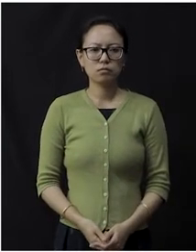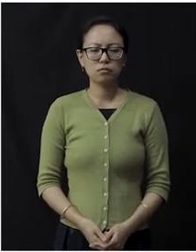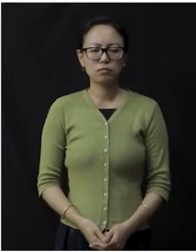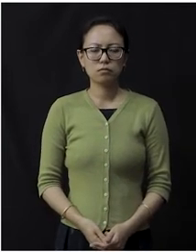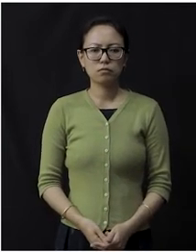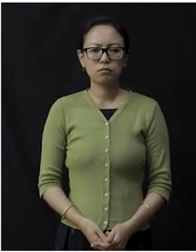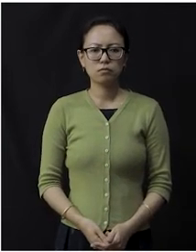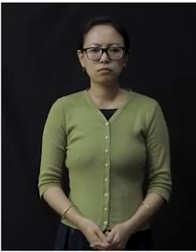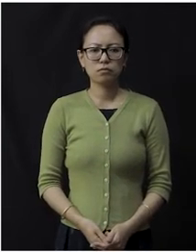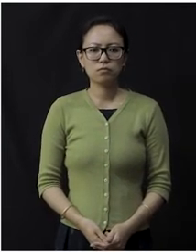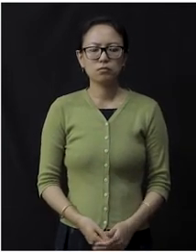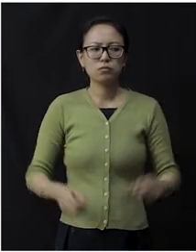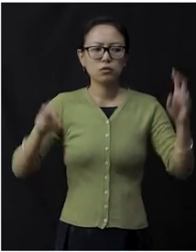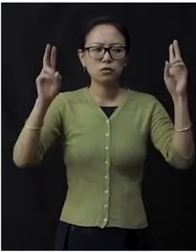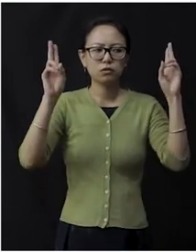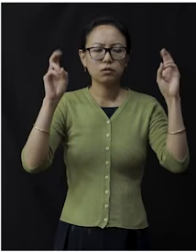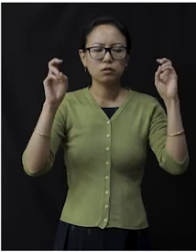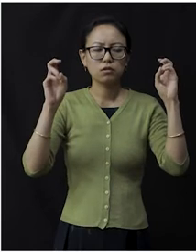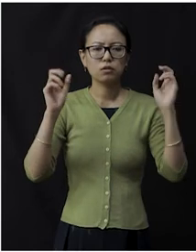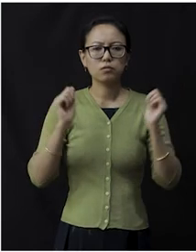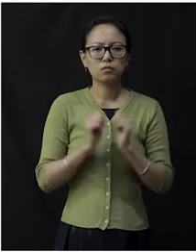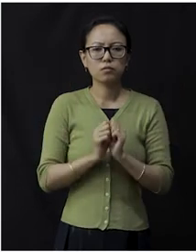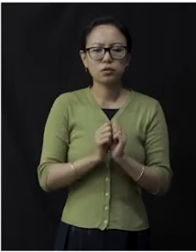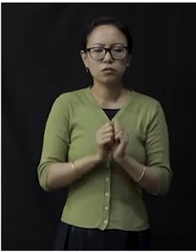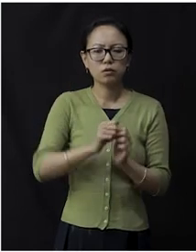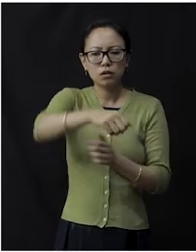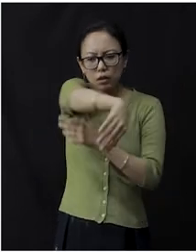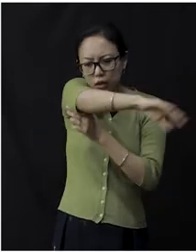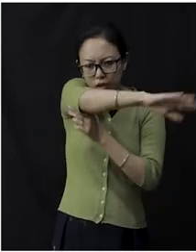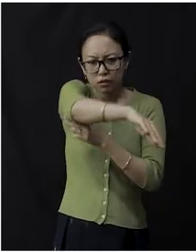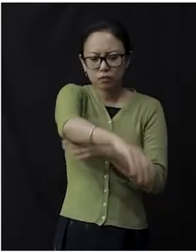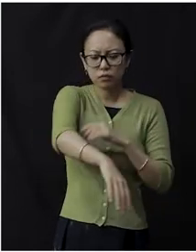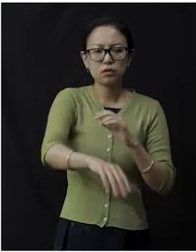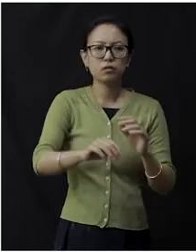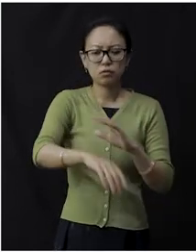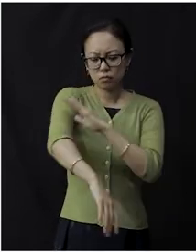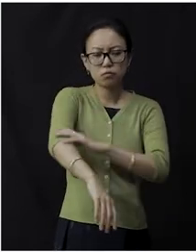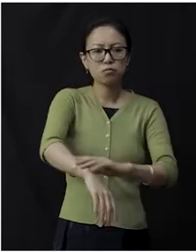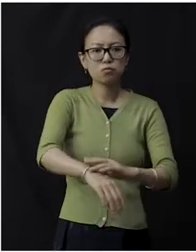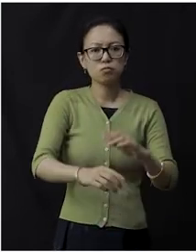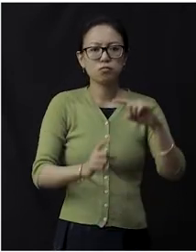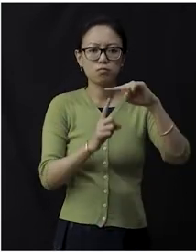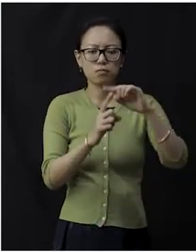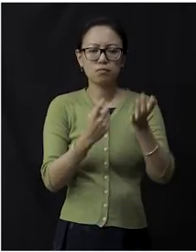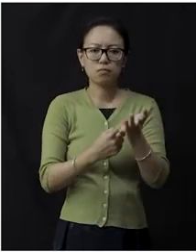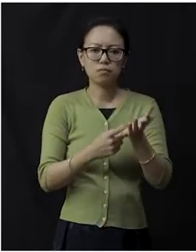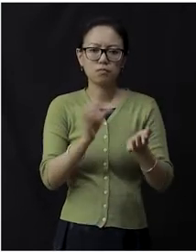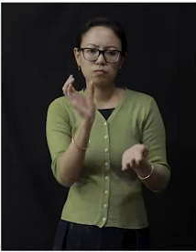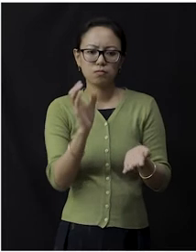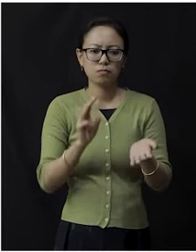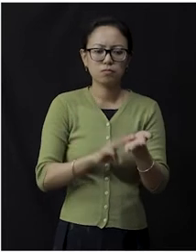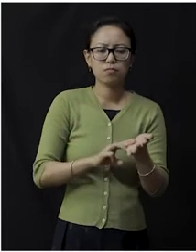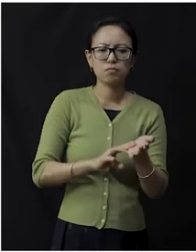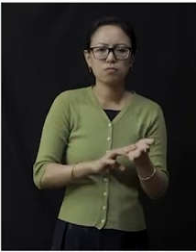So the title of the story is How the Elephant Got Its Trunk.